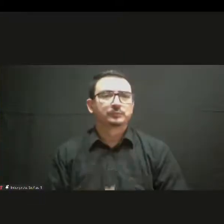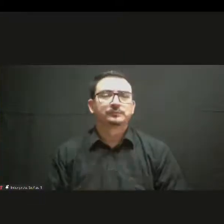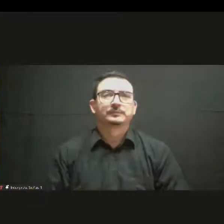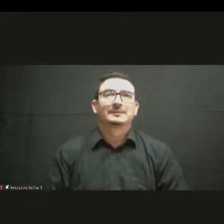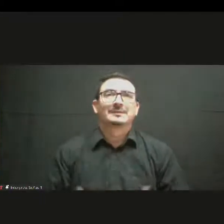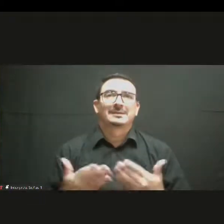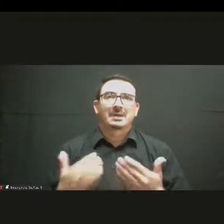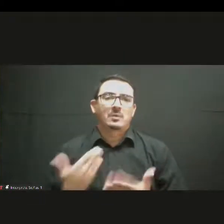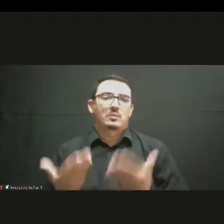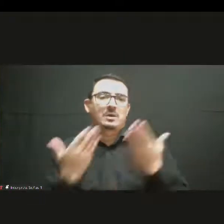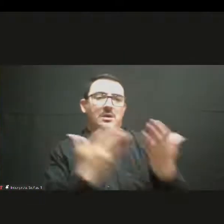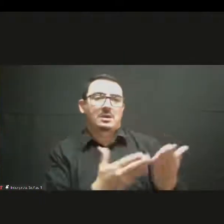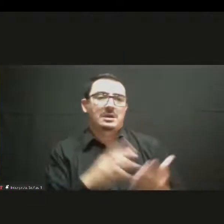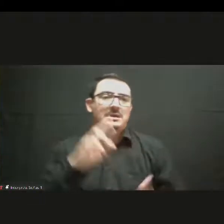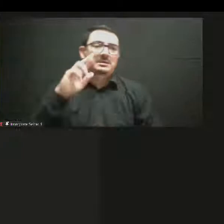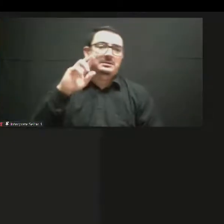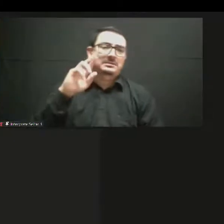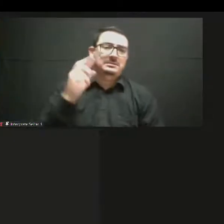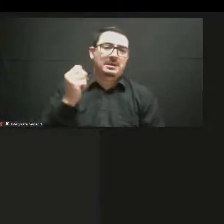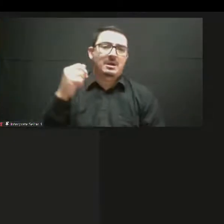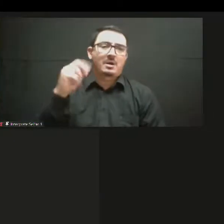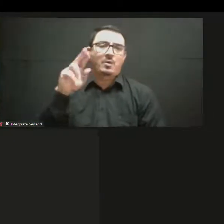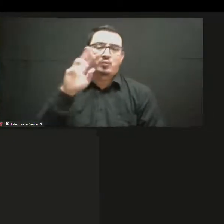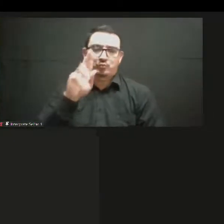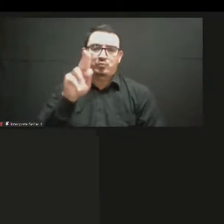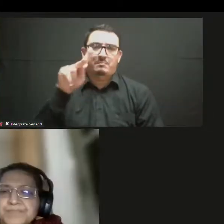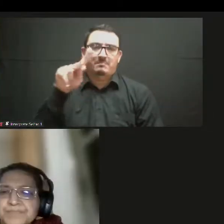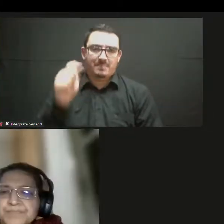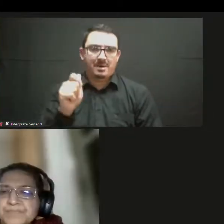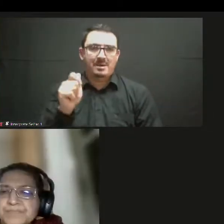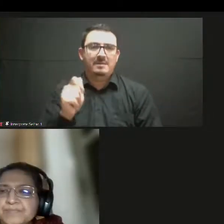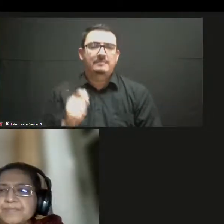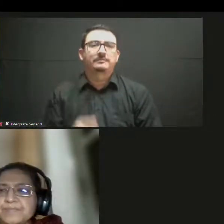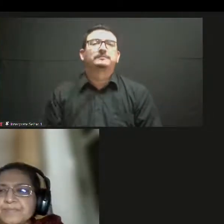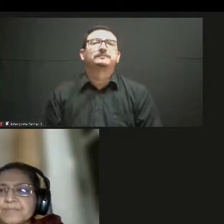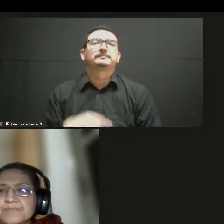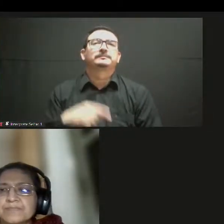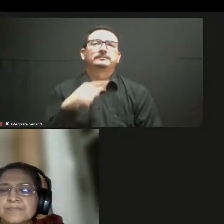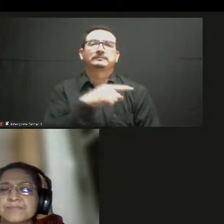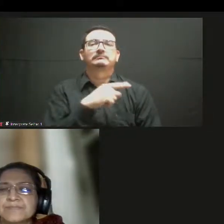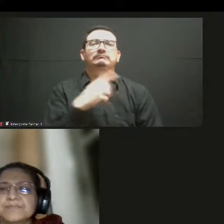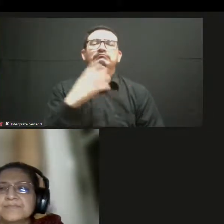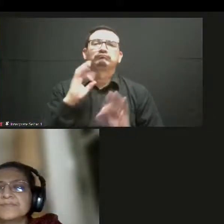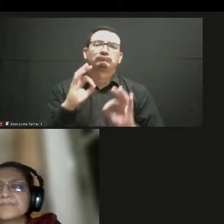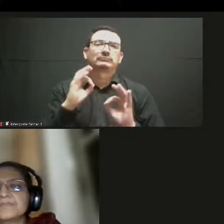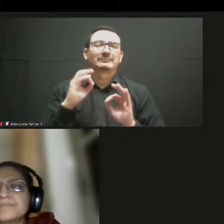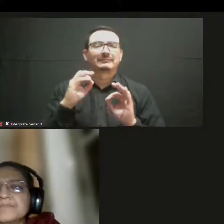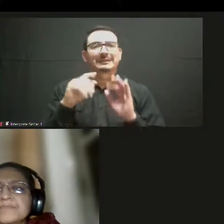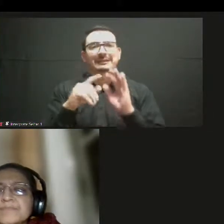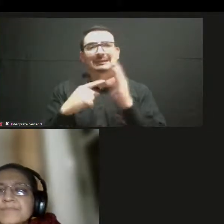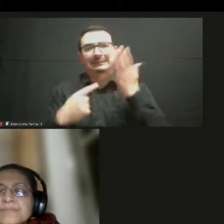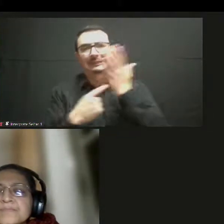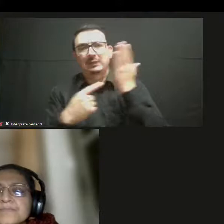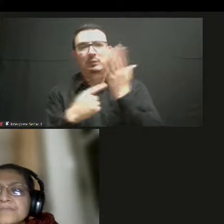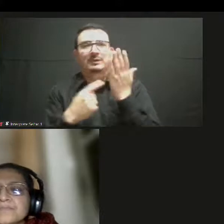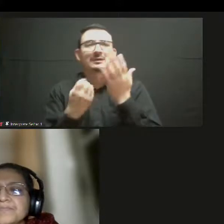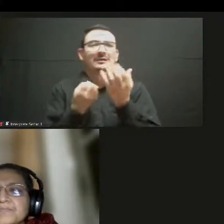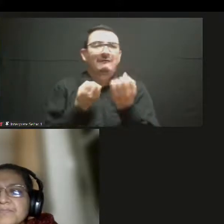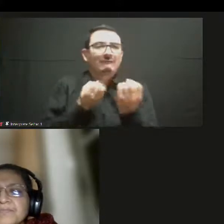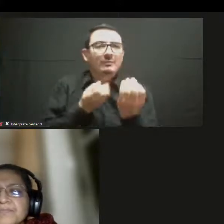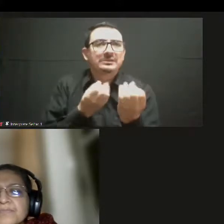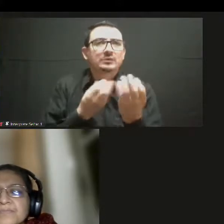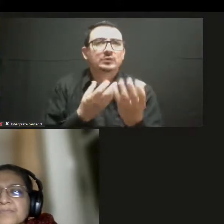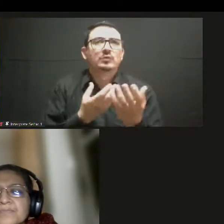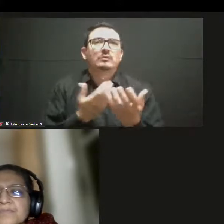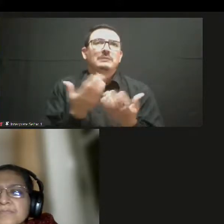Information technology has obviously been critical for developing modern services exports. So what can countries do